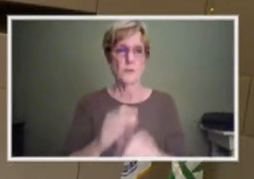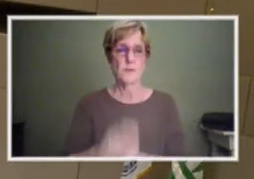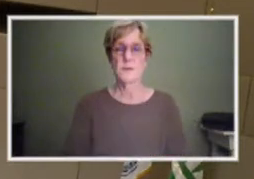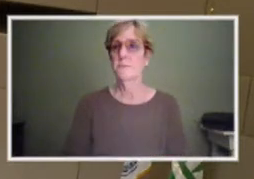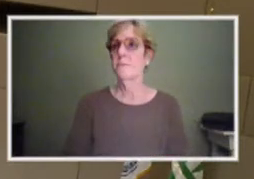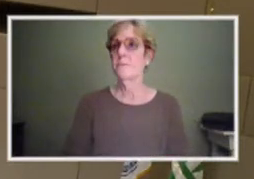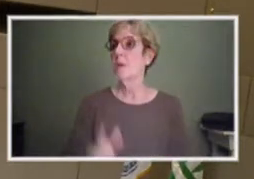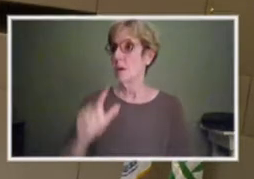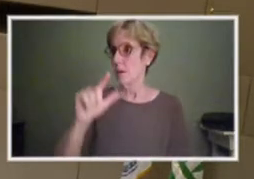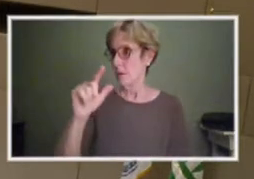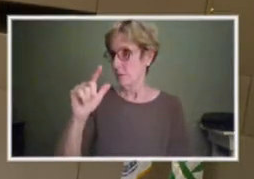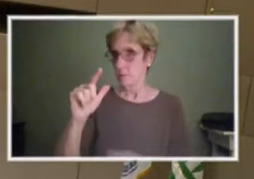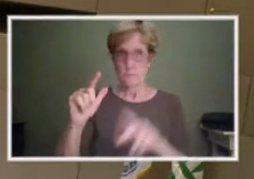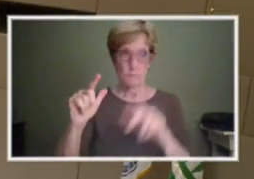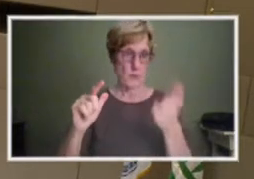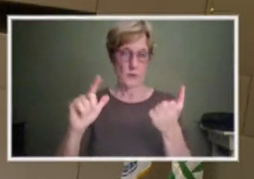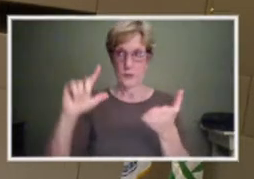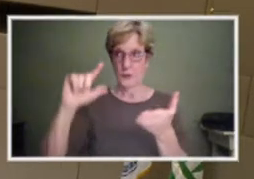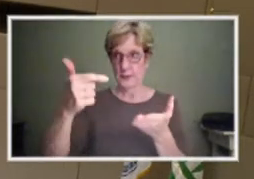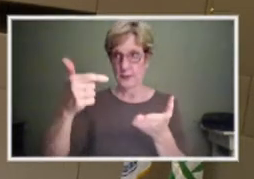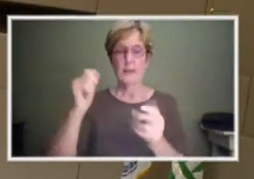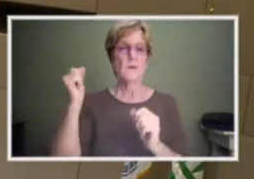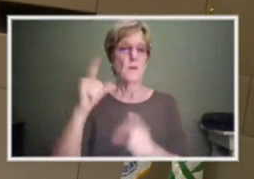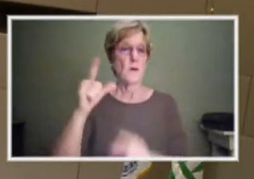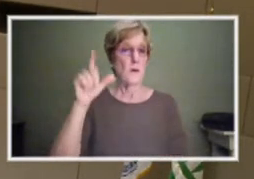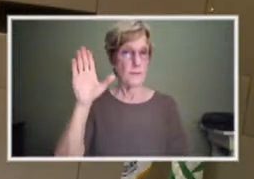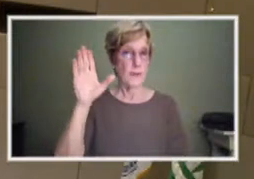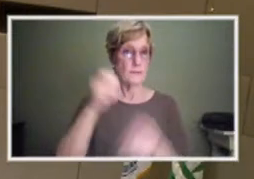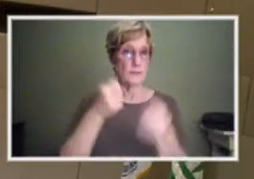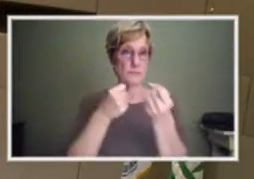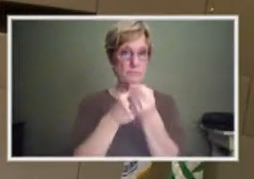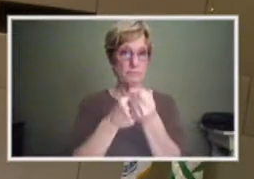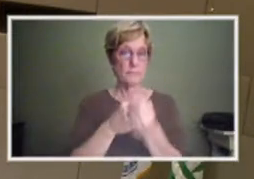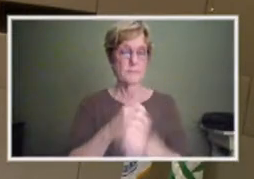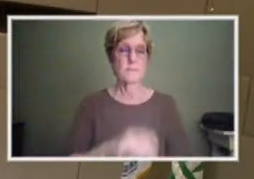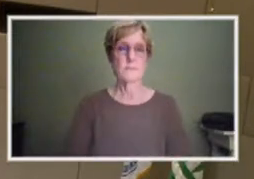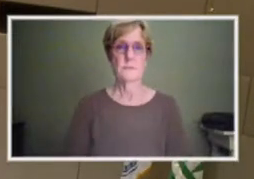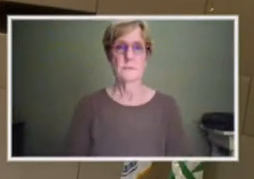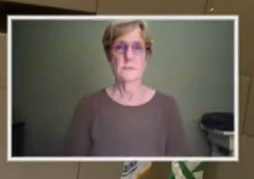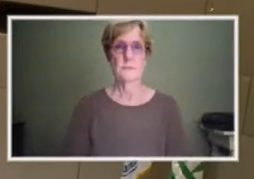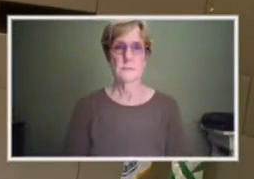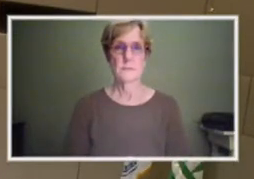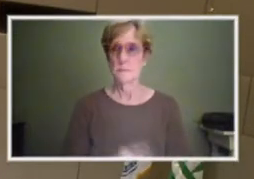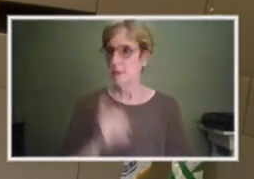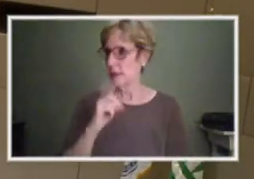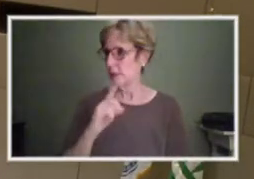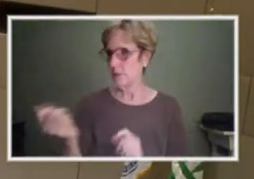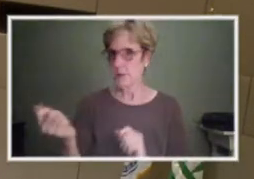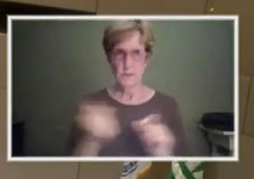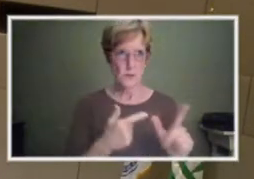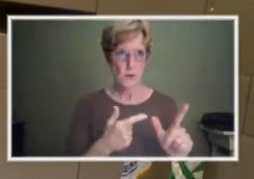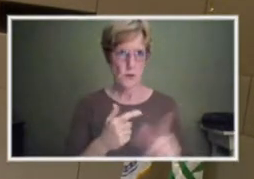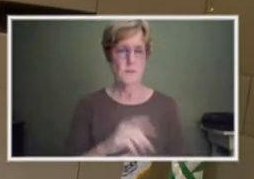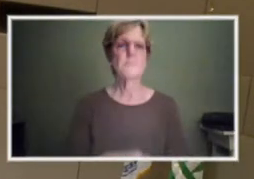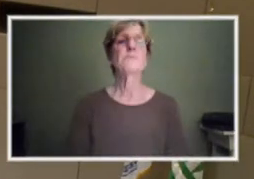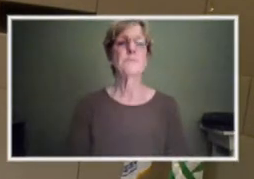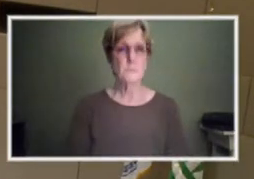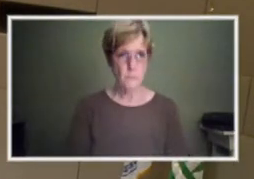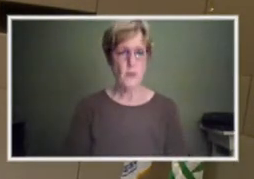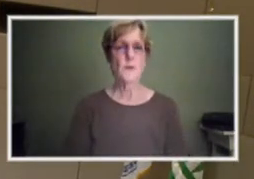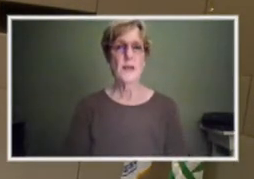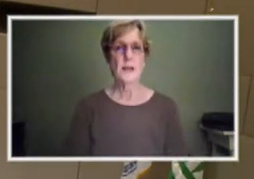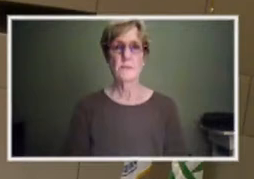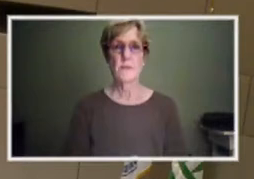second. All in favor, please raise your hand. All right. I think that's unanimous. All right. So